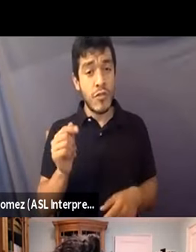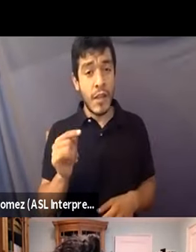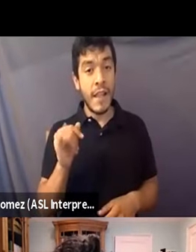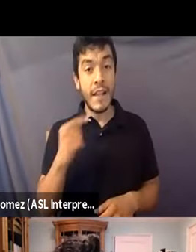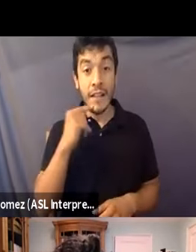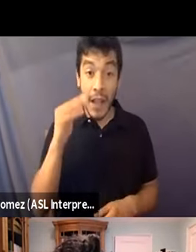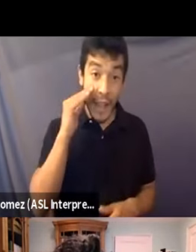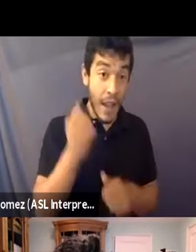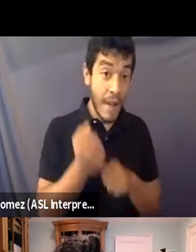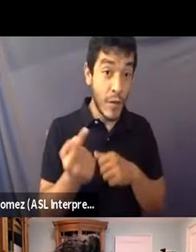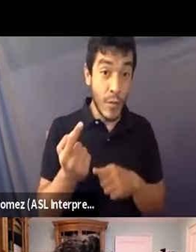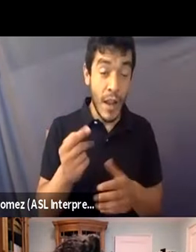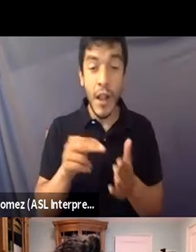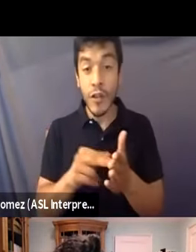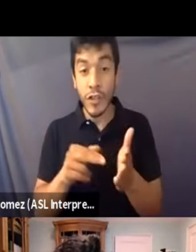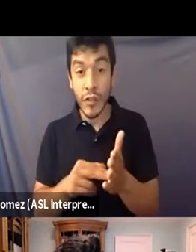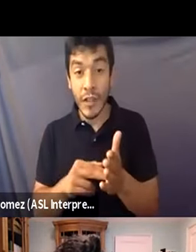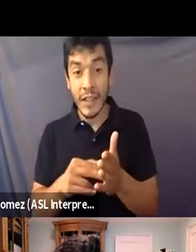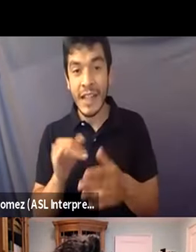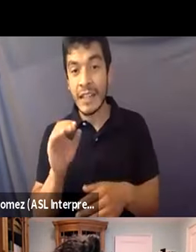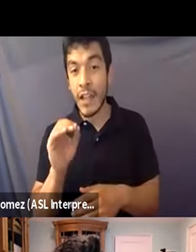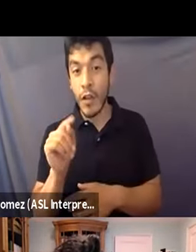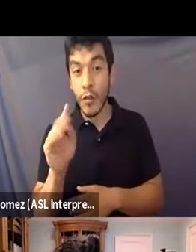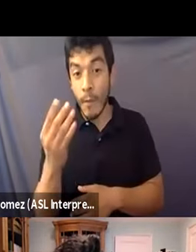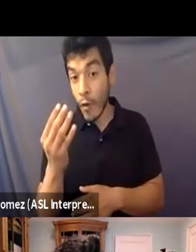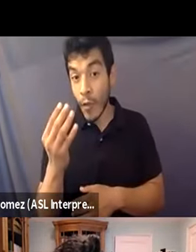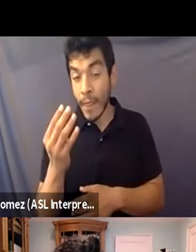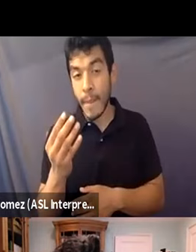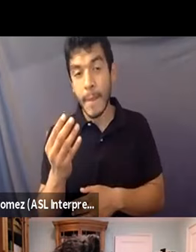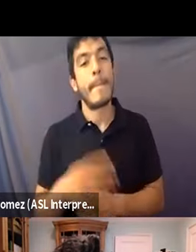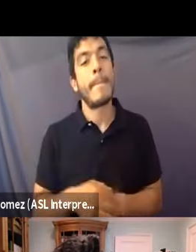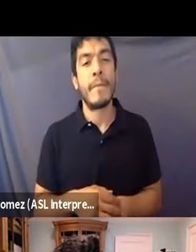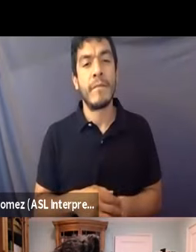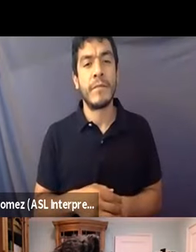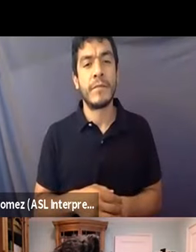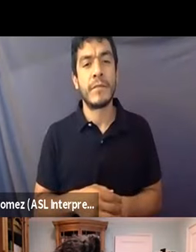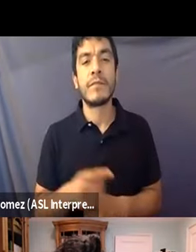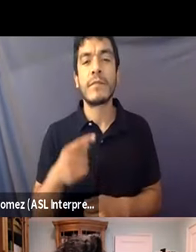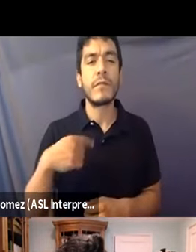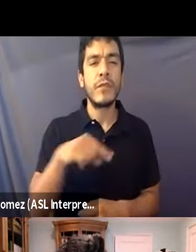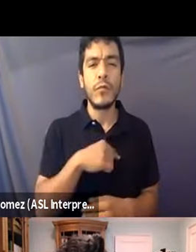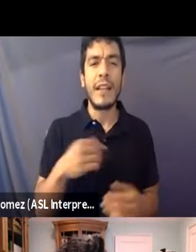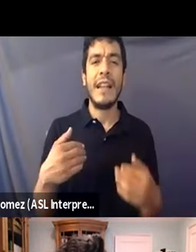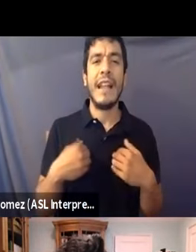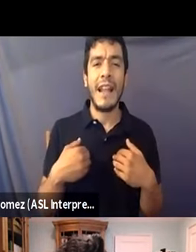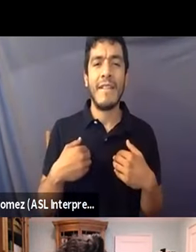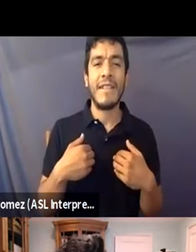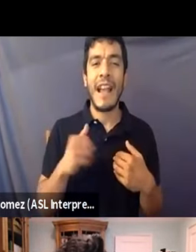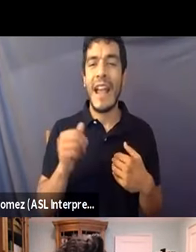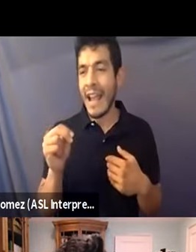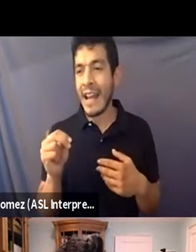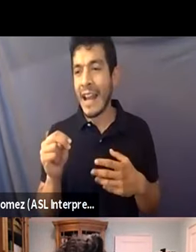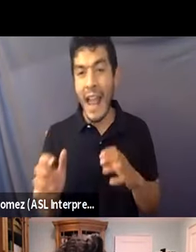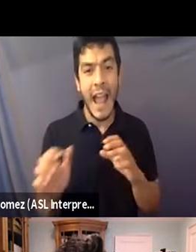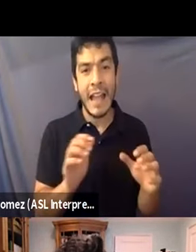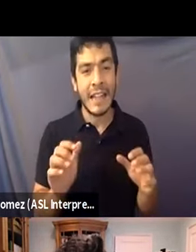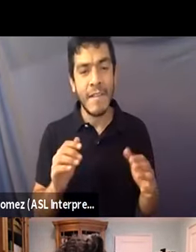everybody voter registration deadline is October 4th, right? That, that we have an active approach